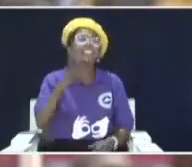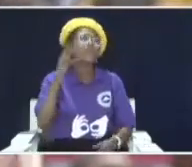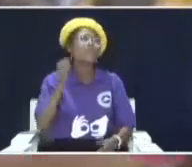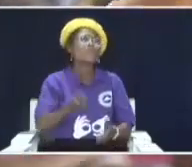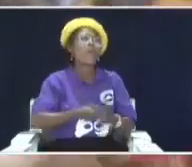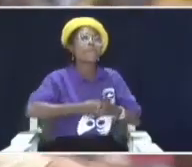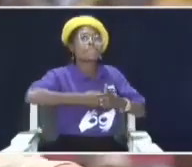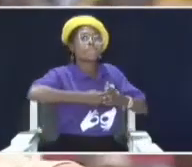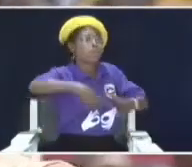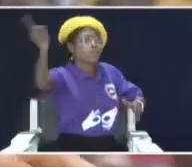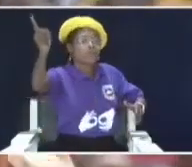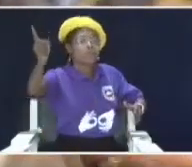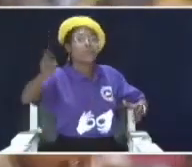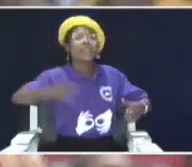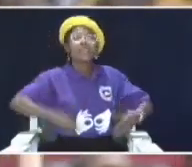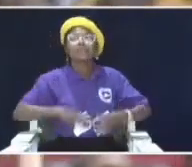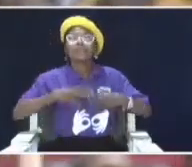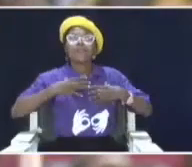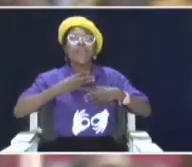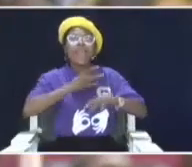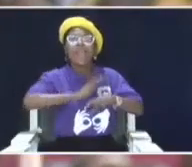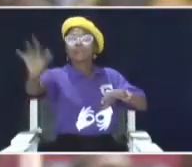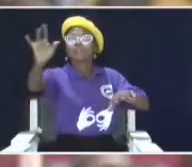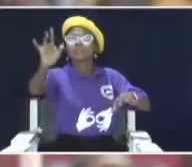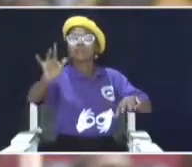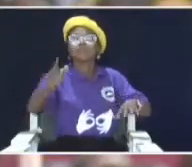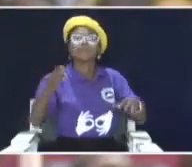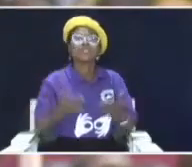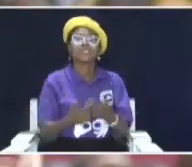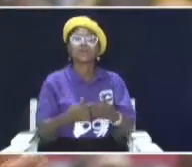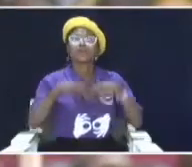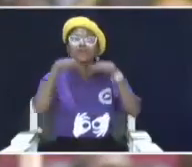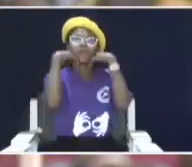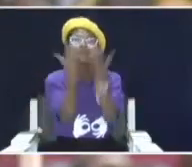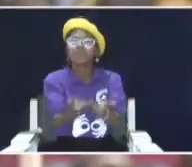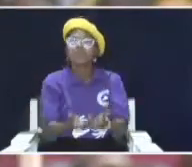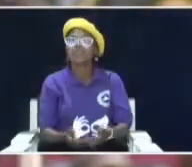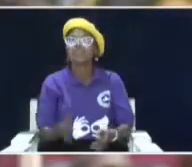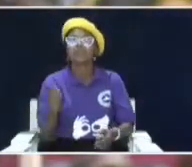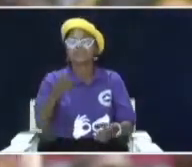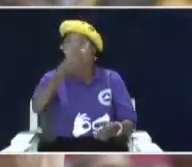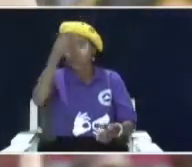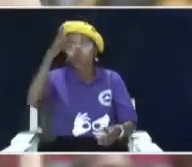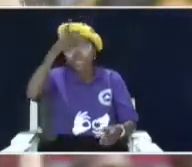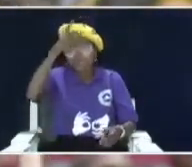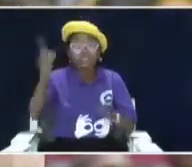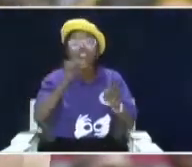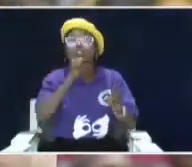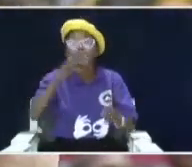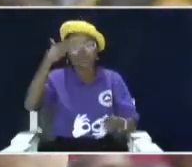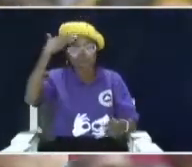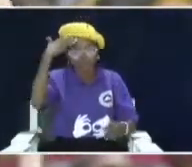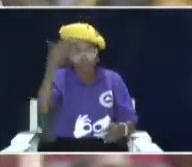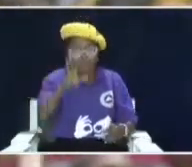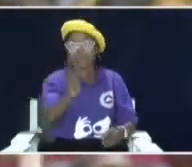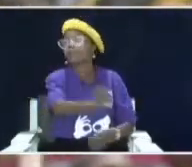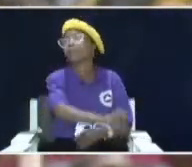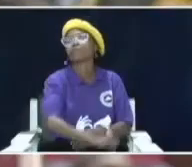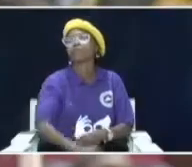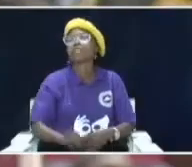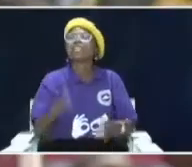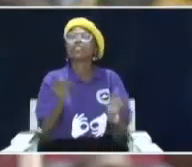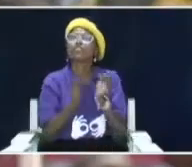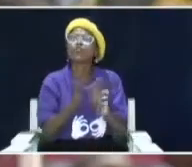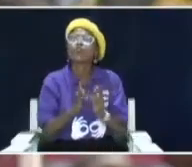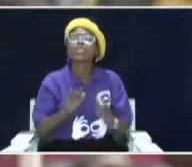out naked, disgraced, because demon didn't know them. He said, Jesus, I know, but I